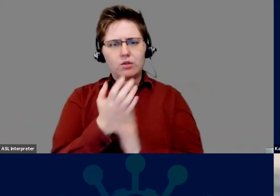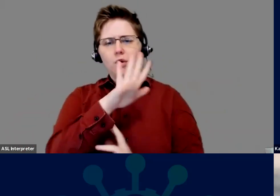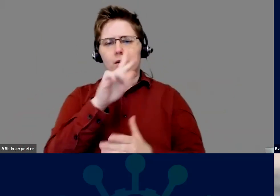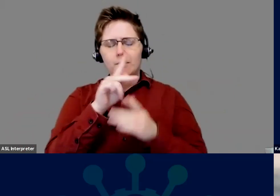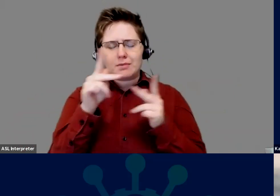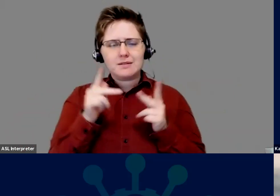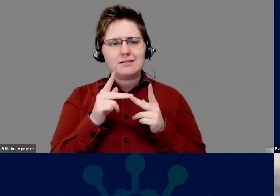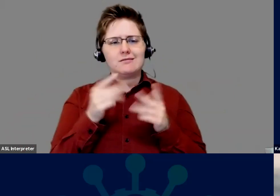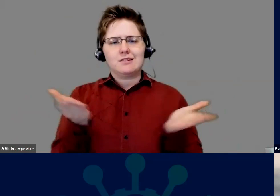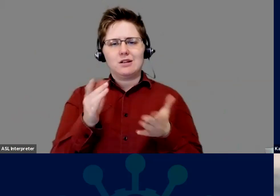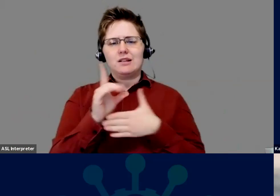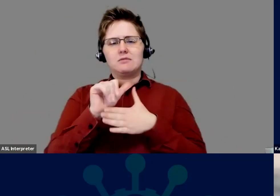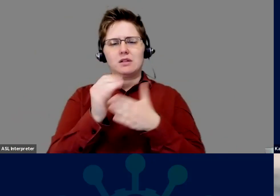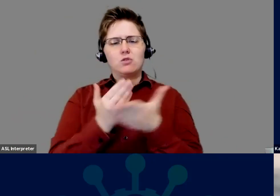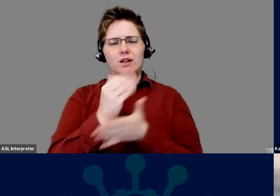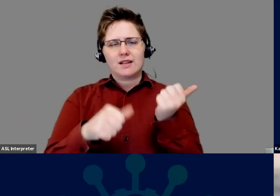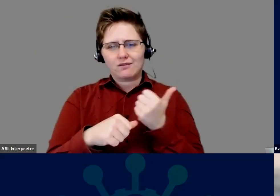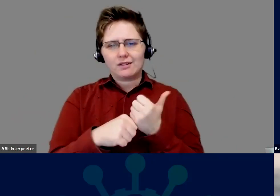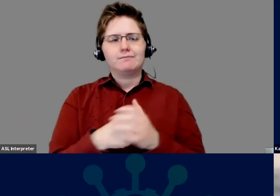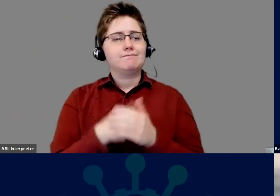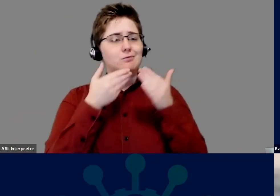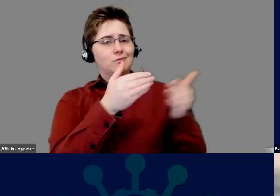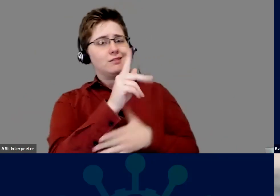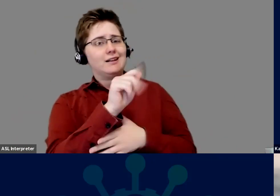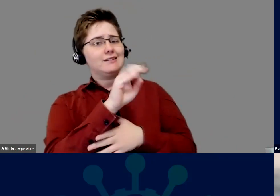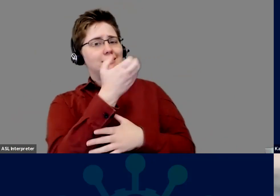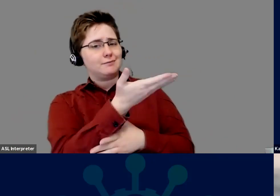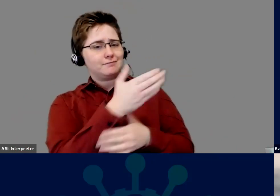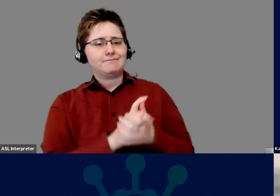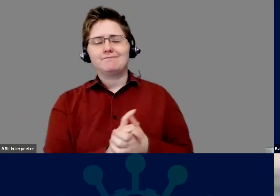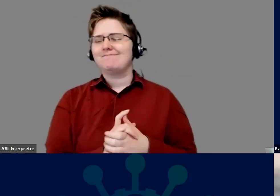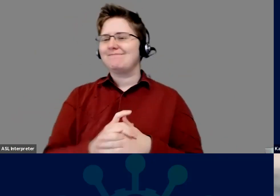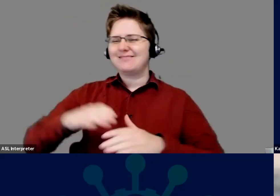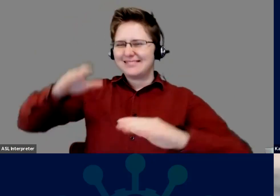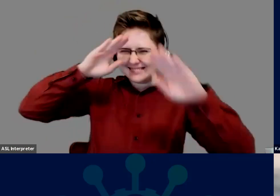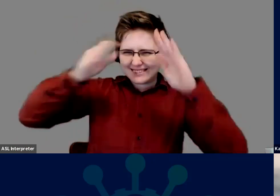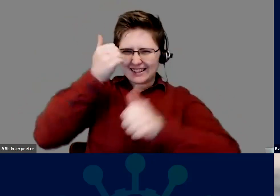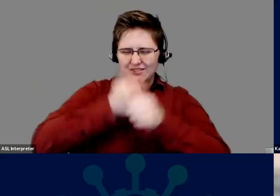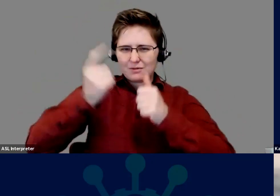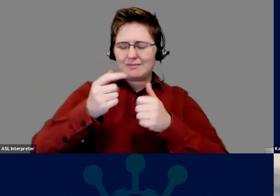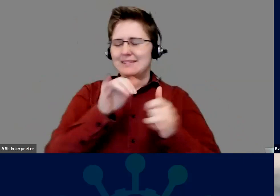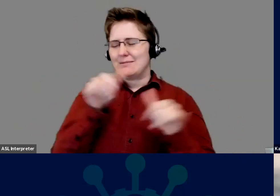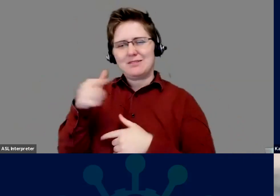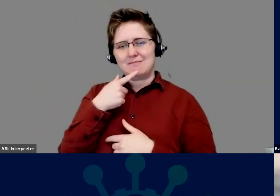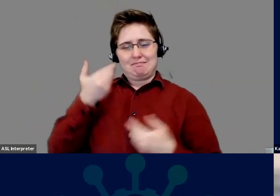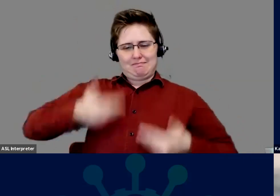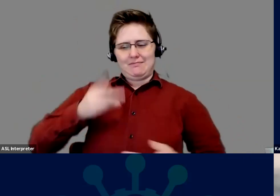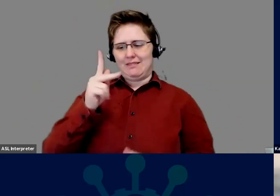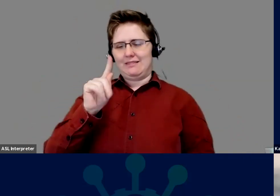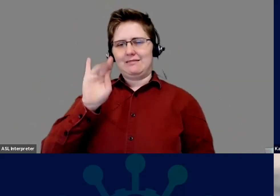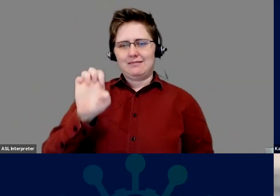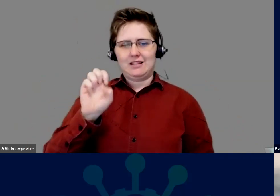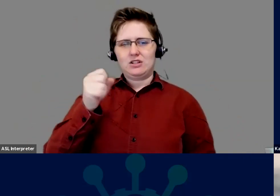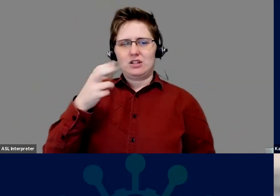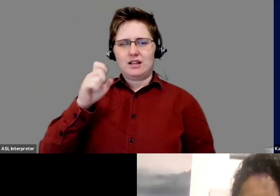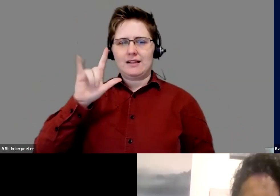rights advocate. Go ahead, Katie. Hi, everyone. As Katie said, my name is Katie Shelley, and